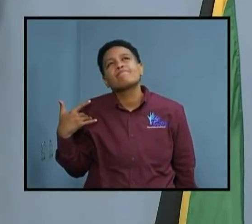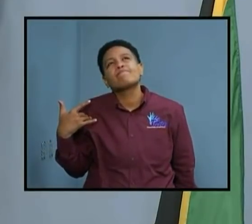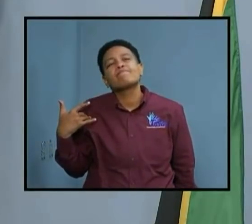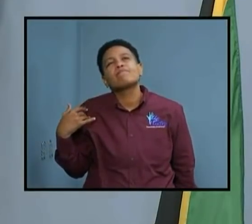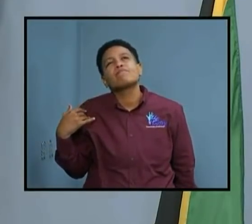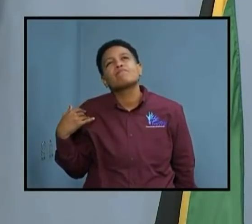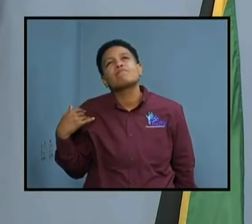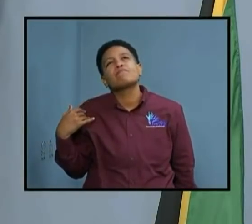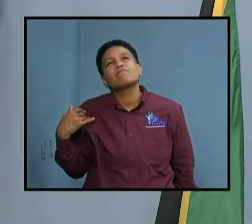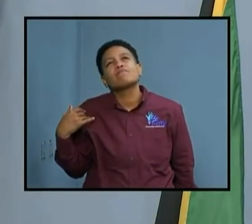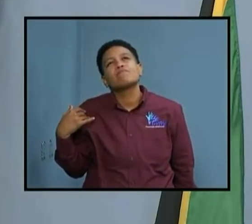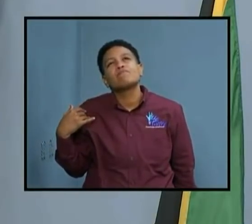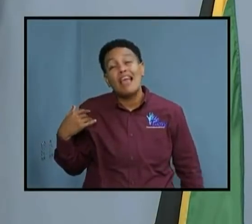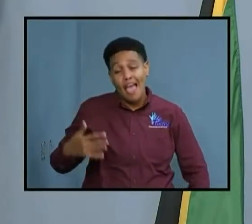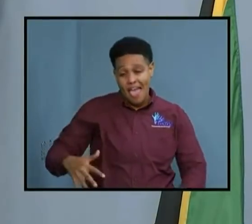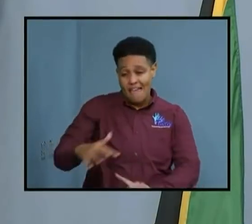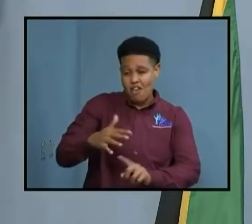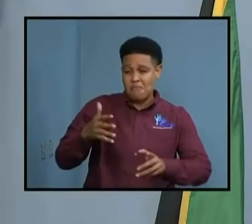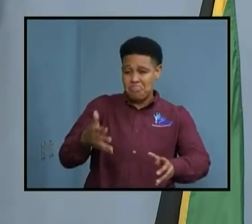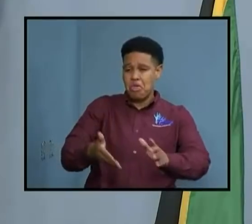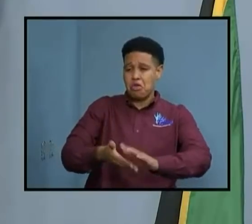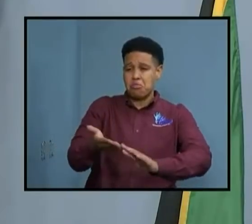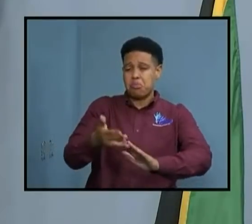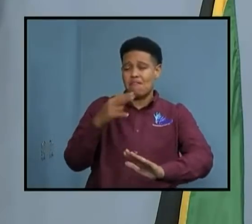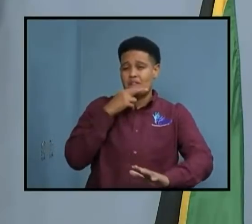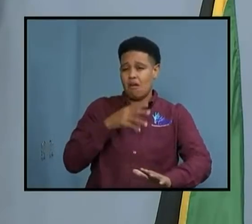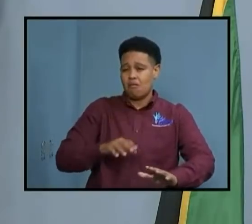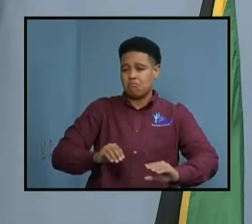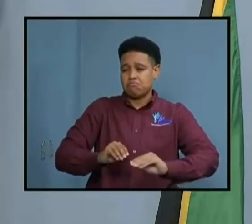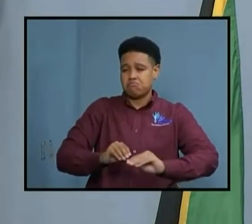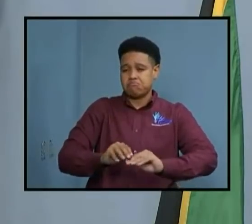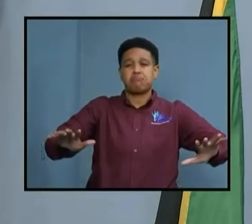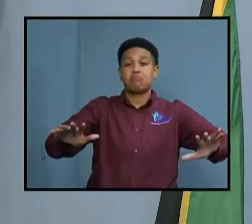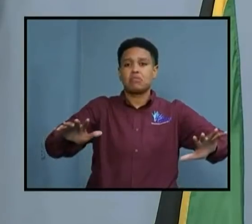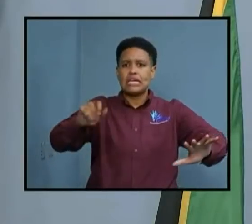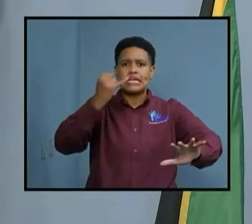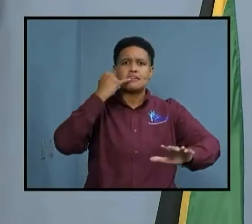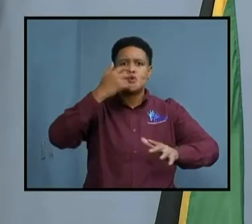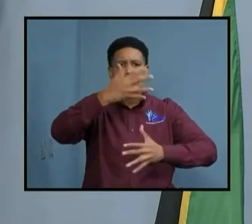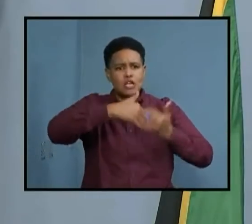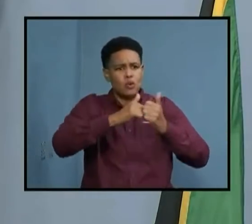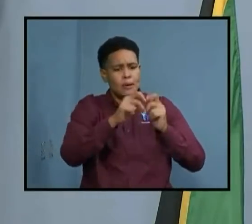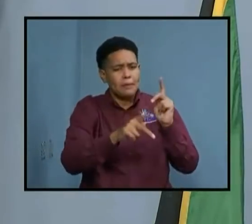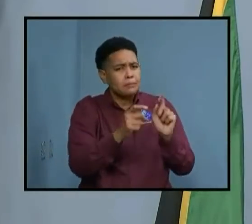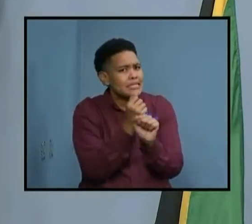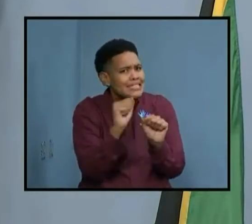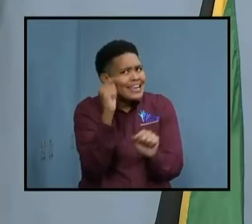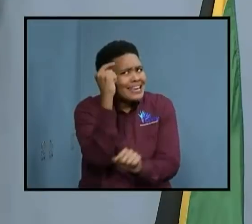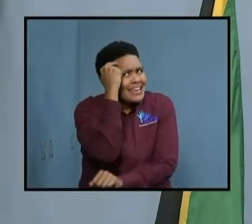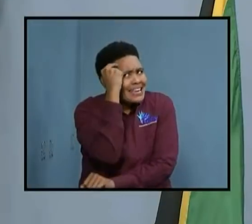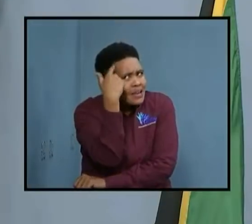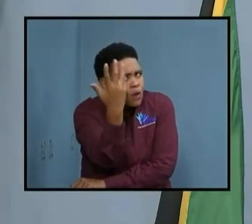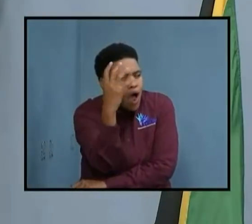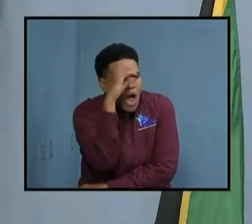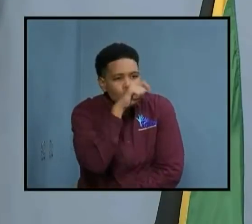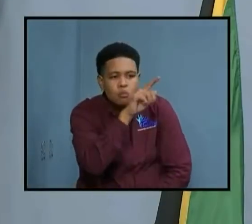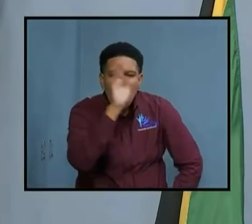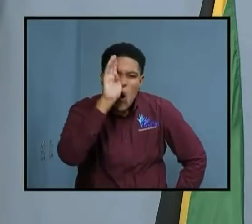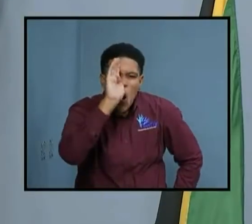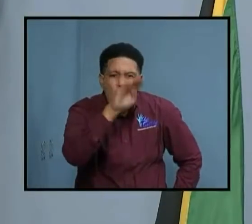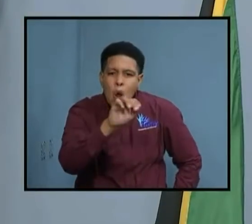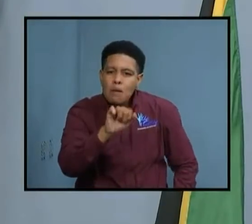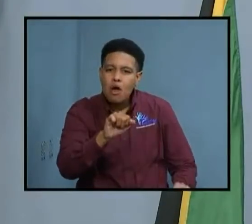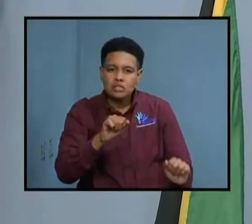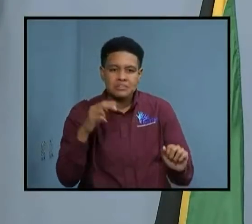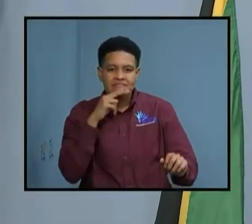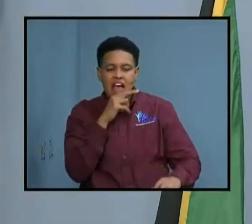you interact with persons, the safest approach is to assume that everyone has the virus, and therefore